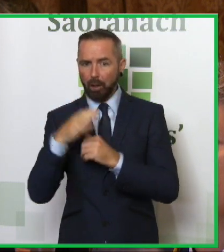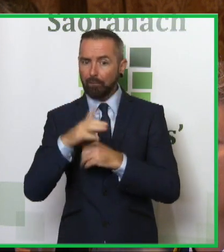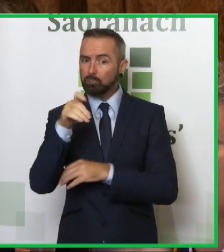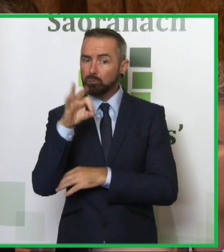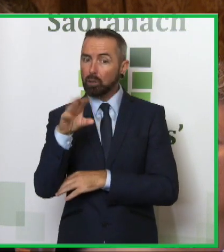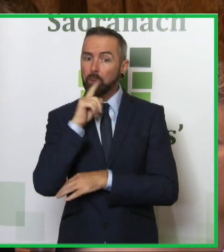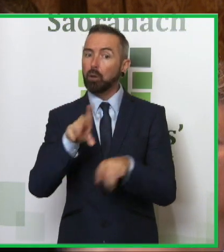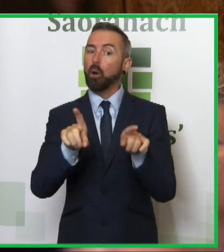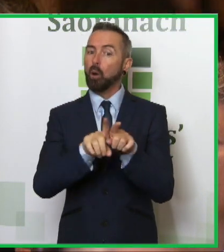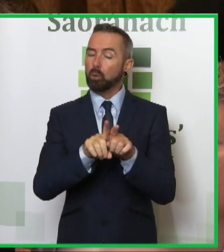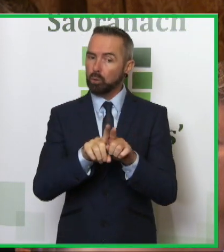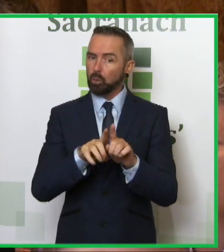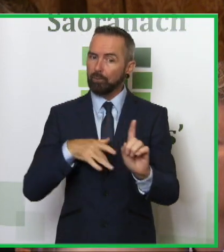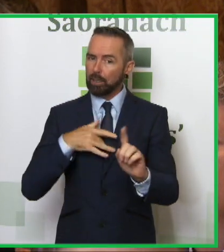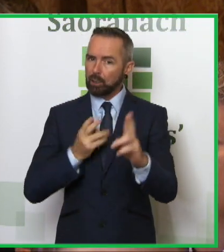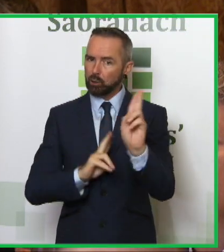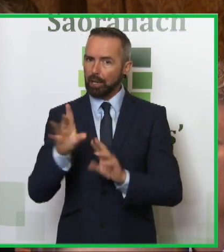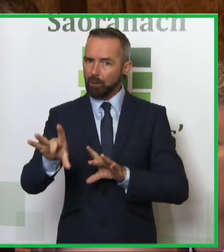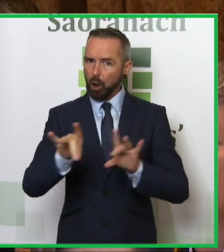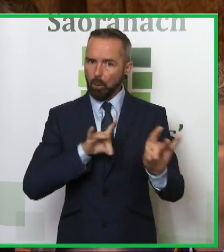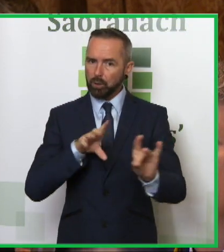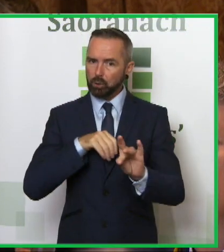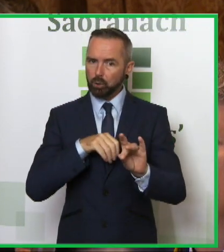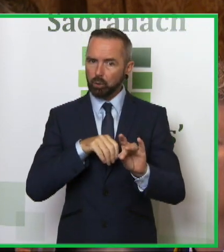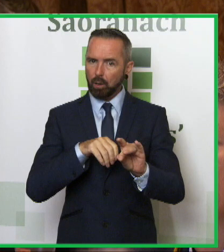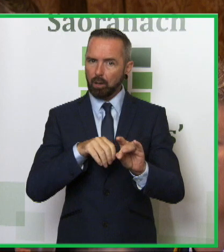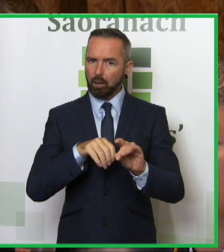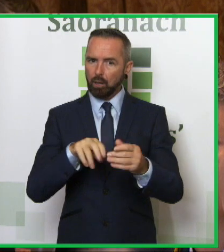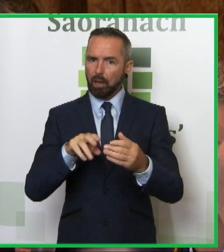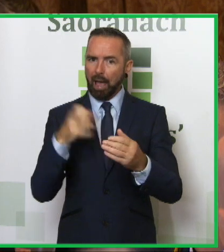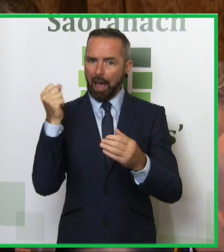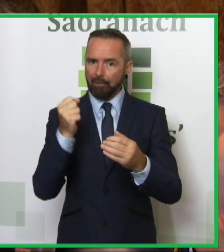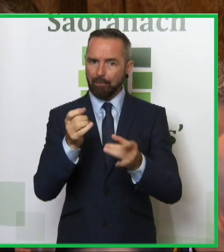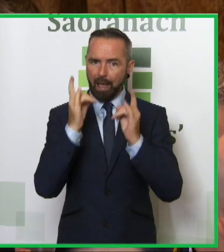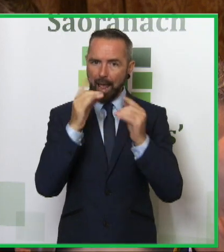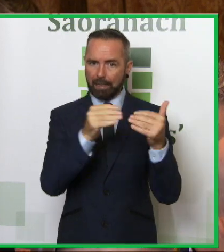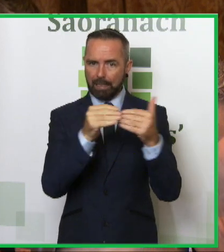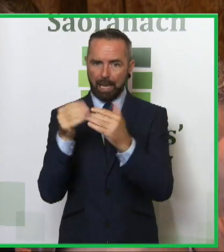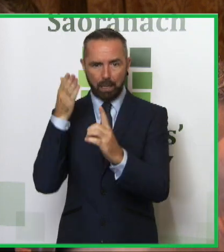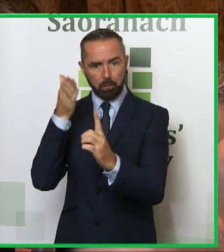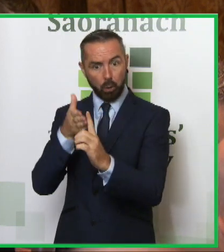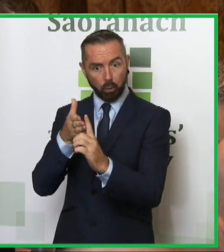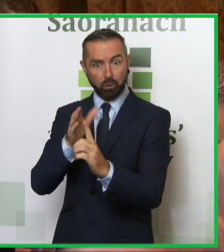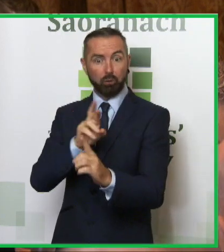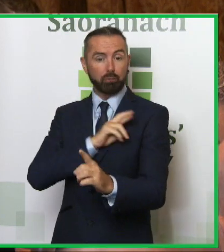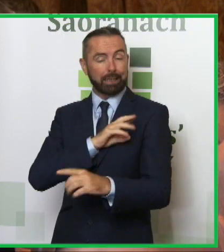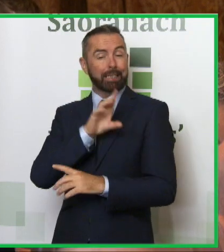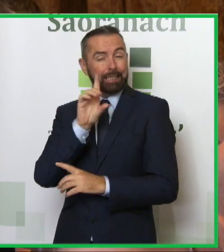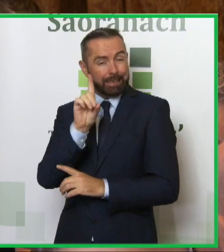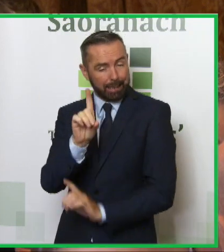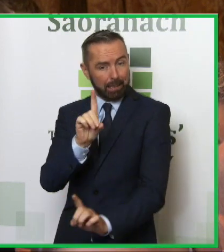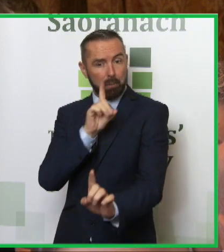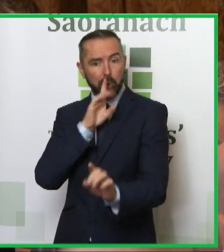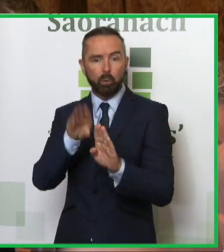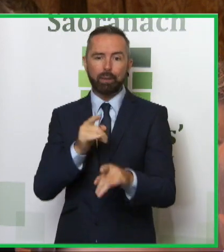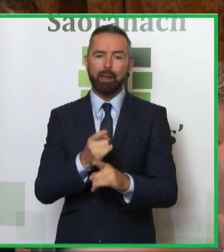but also the option to avail of a health-led approach. So essentially option D, but